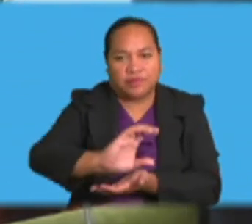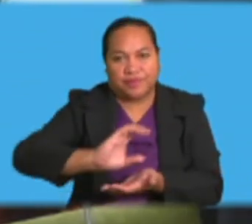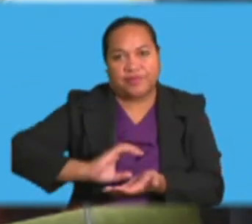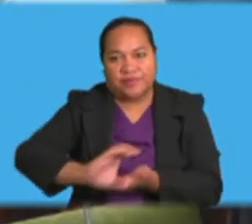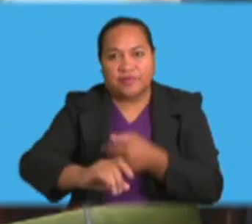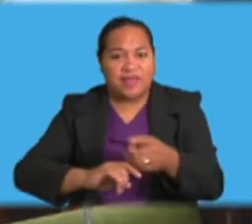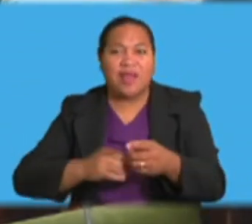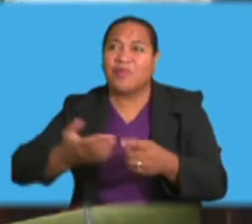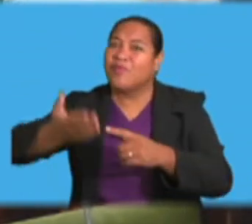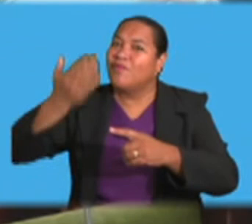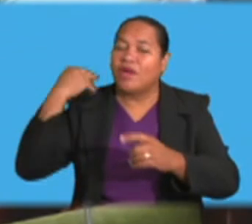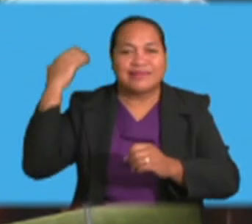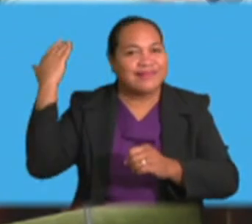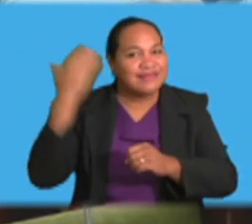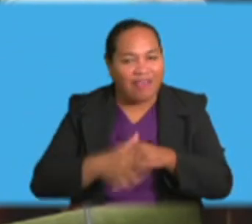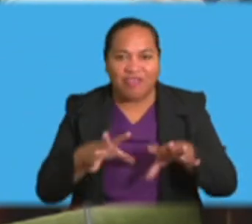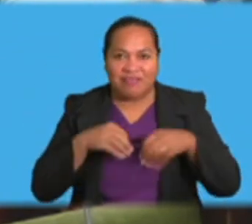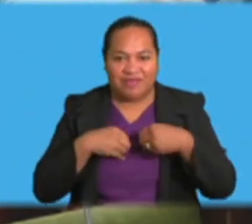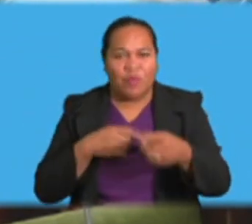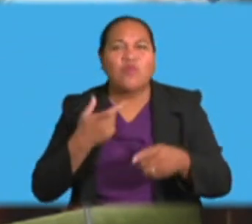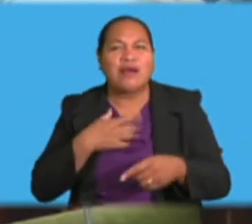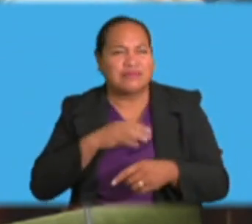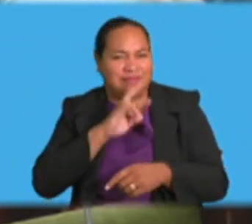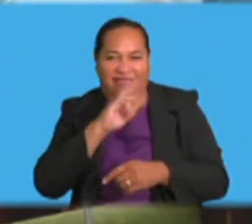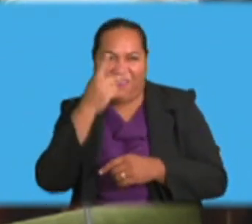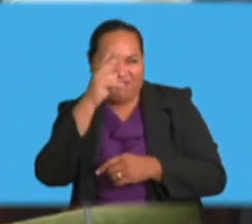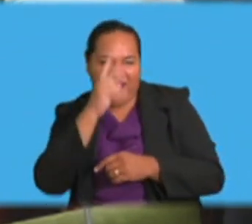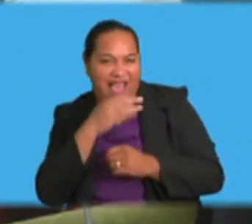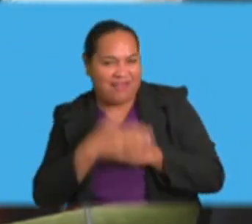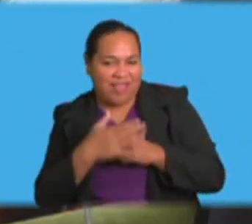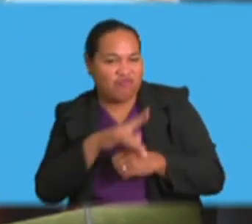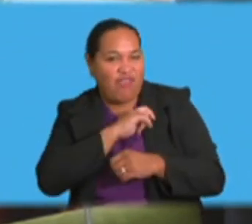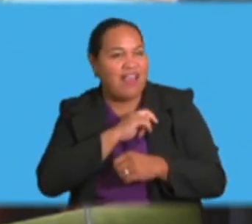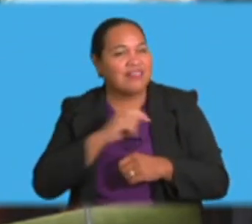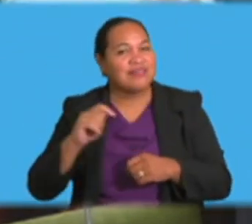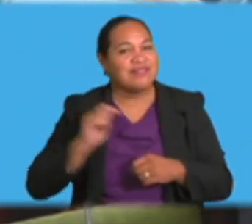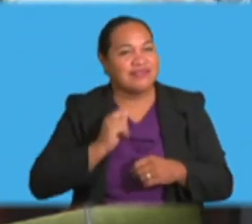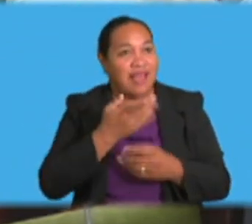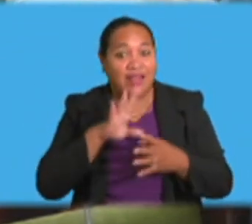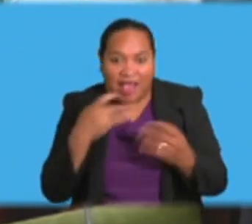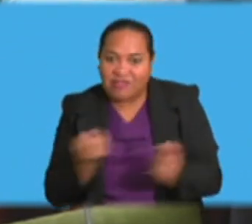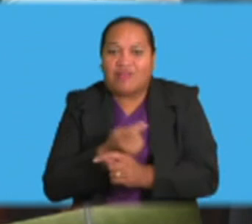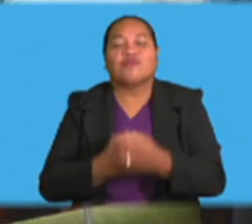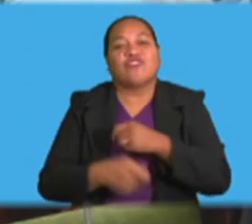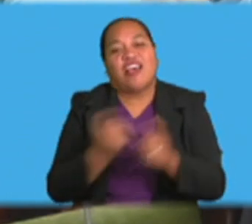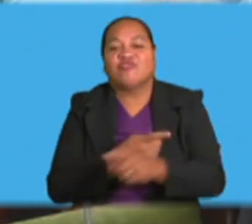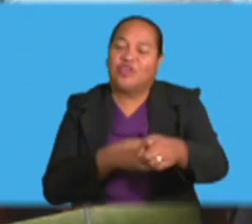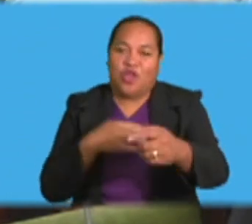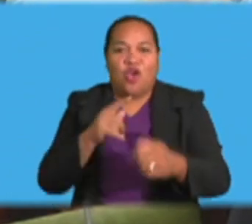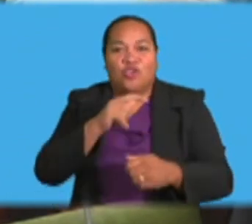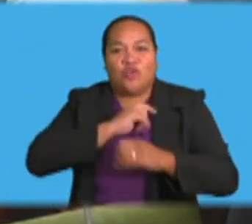never received in the past, Madam Speaker. Mistrust between landowners and Fiji Pine Limited, Madam Speaker, has been replaced by trust.